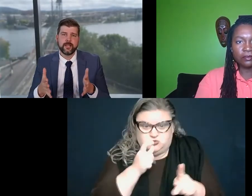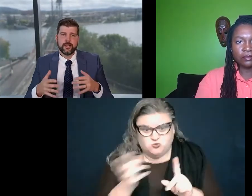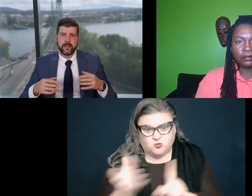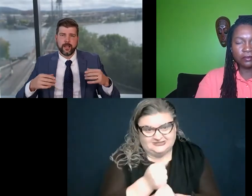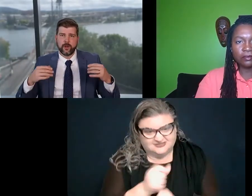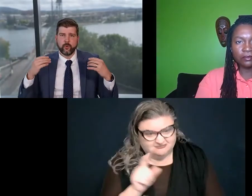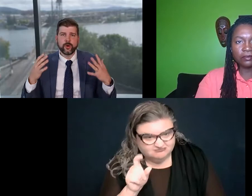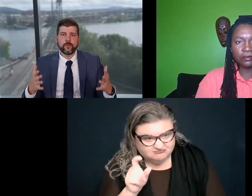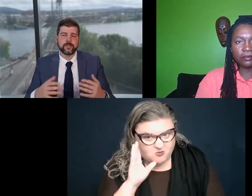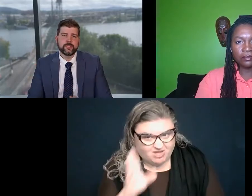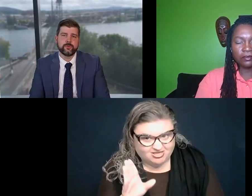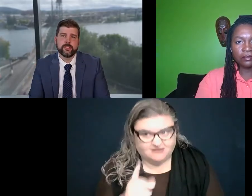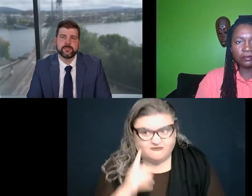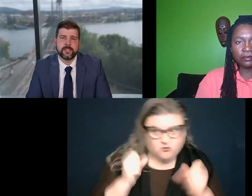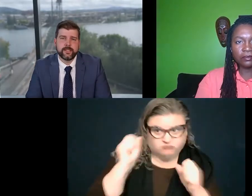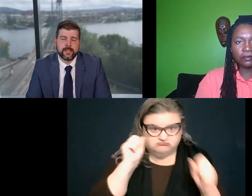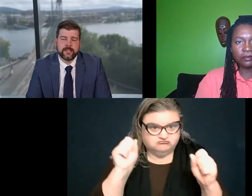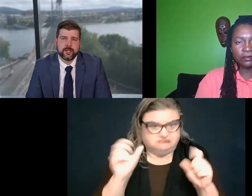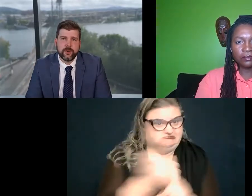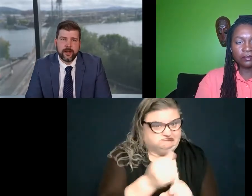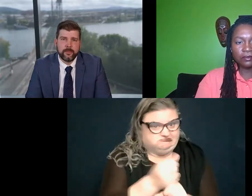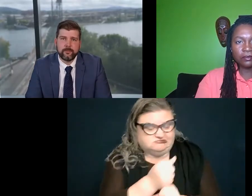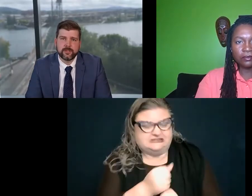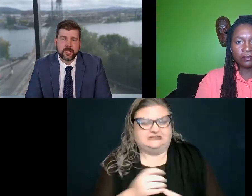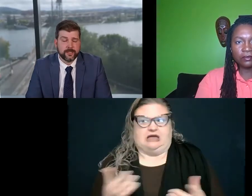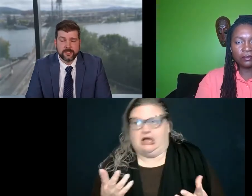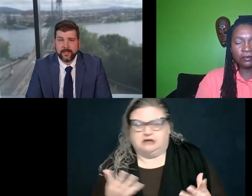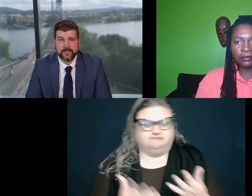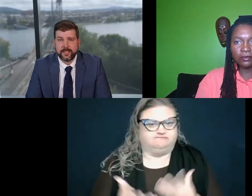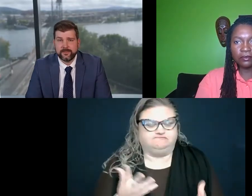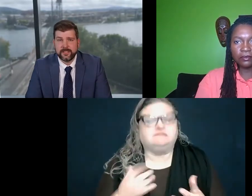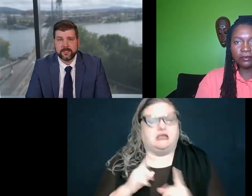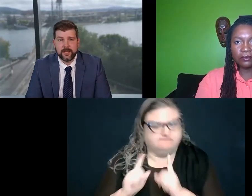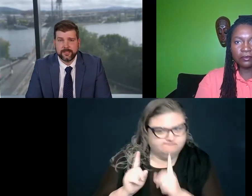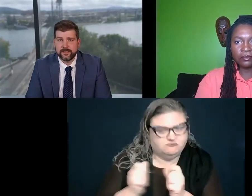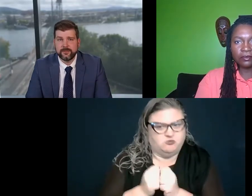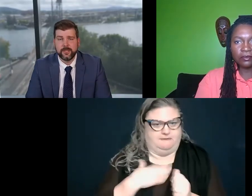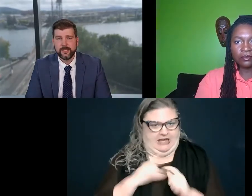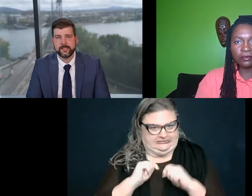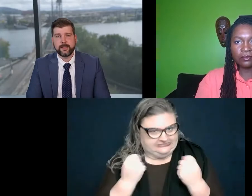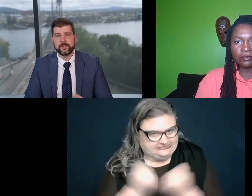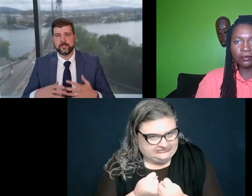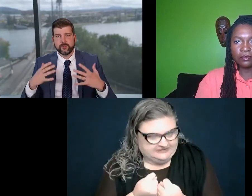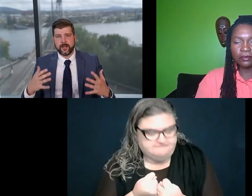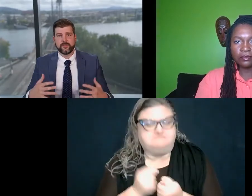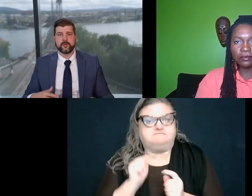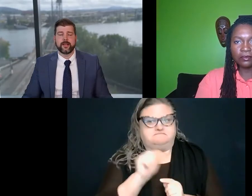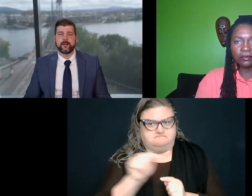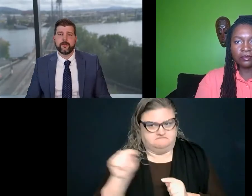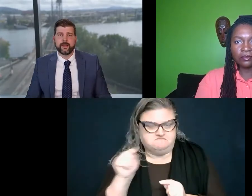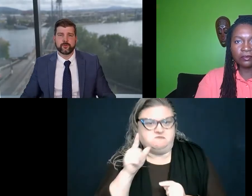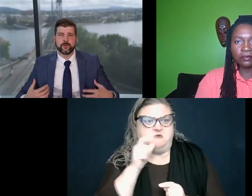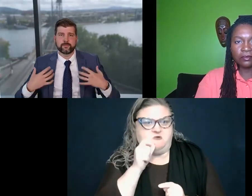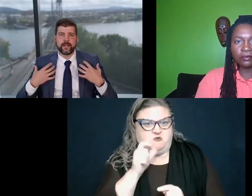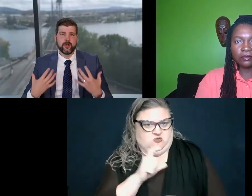protests? Or what are we going to do with those? And so I remember talking to my executive team, talking to the deputies who are on the